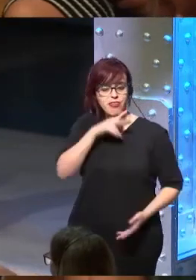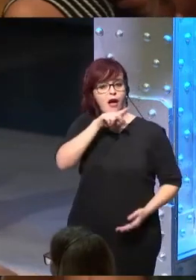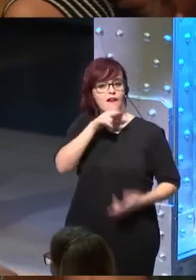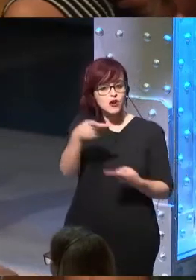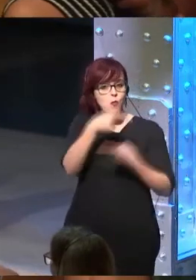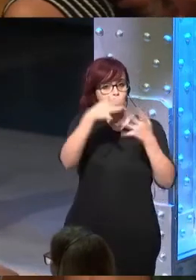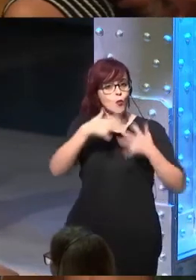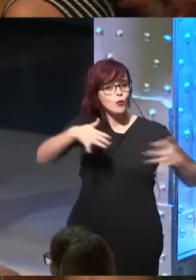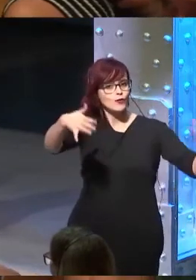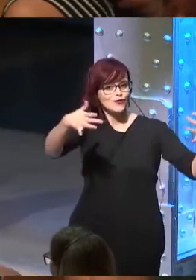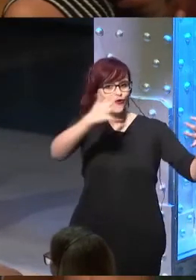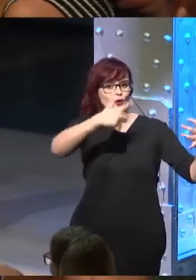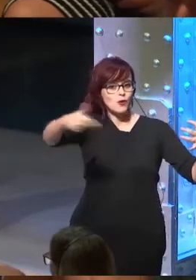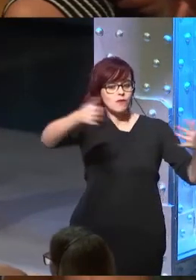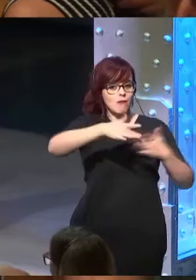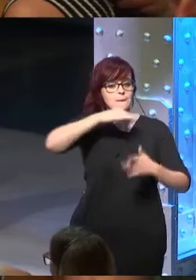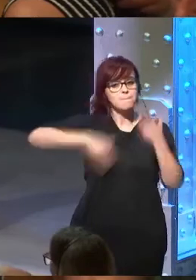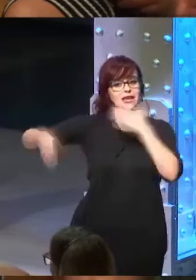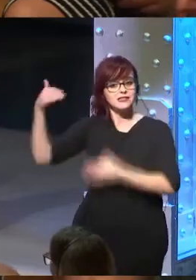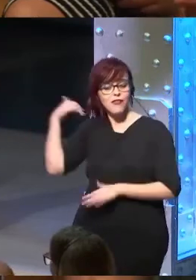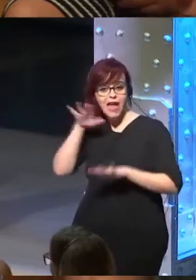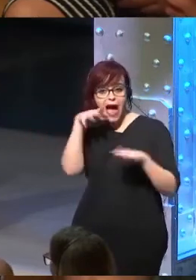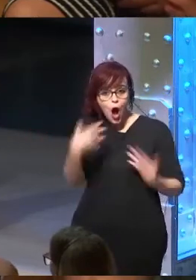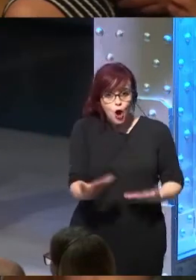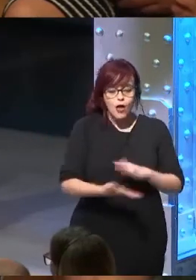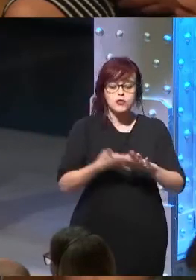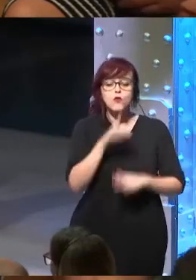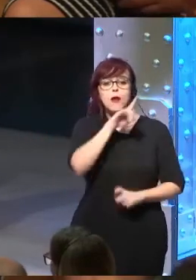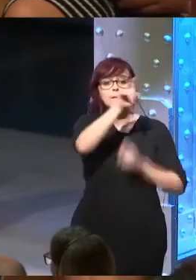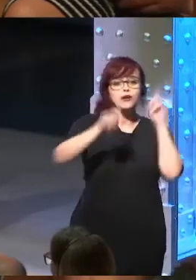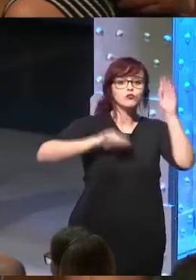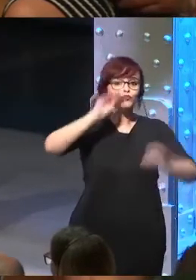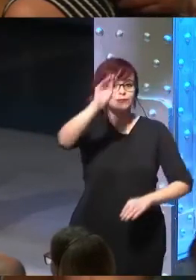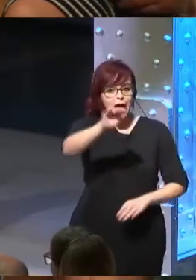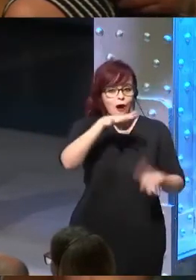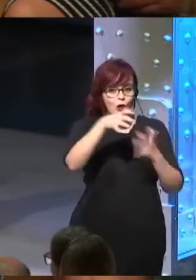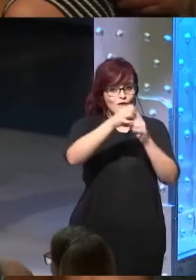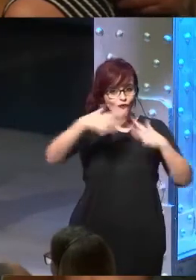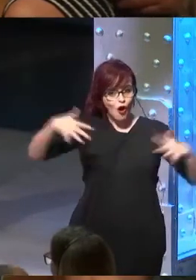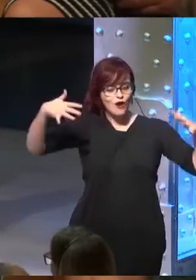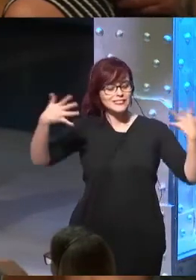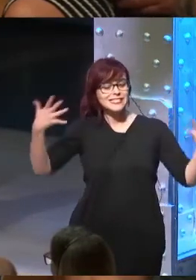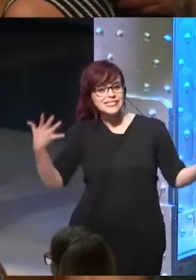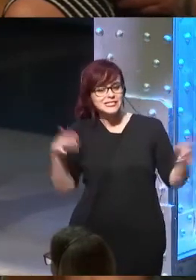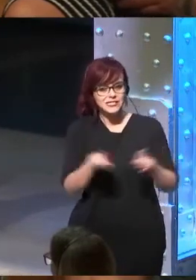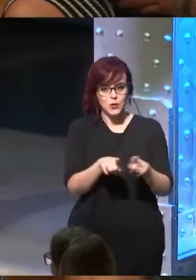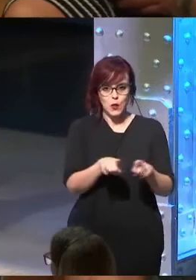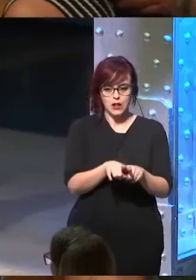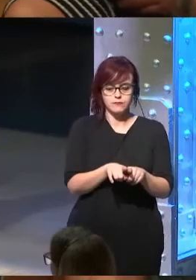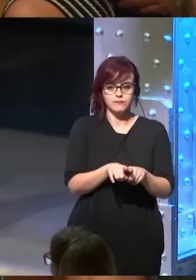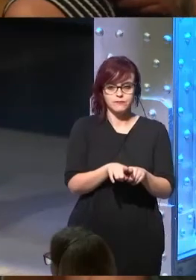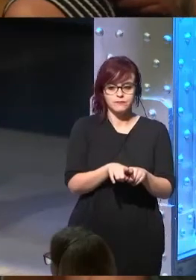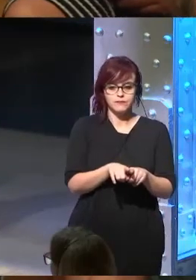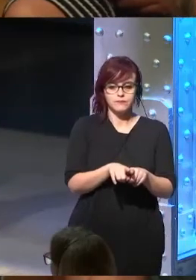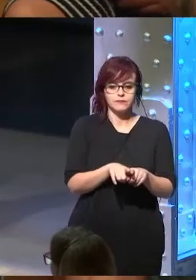are, where I'm asking you a question, right, in this place. So how you say we've got to this point? Have there